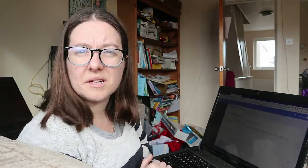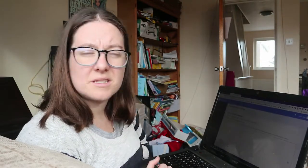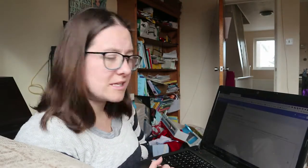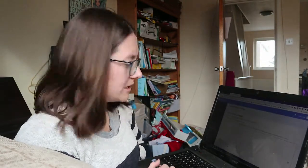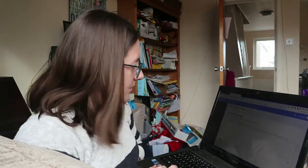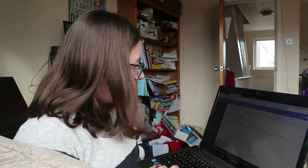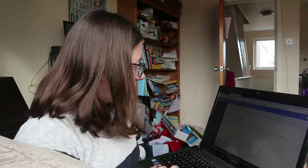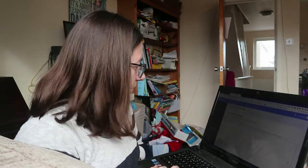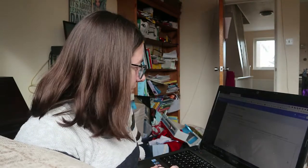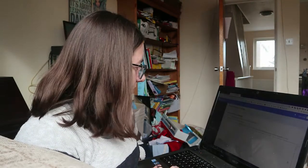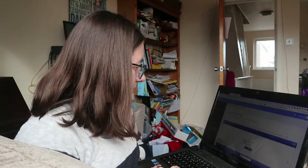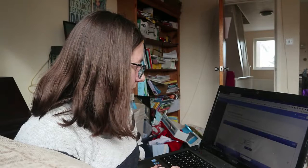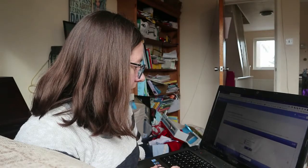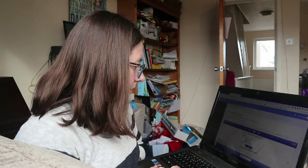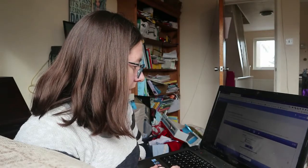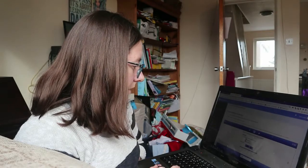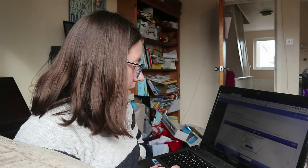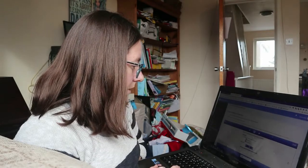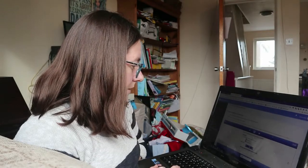you can understand both.